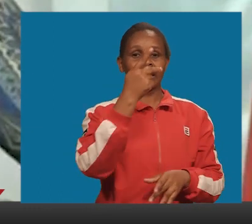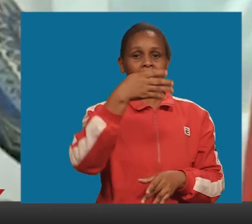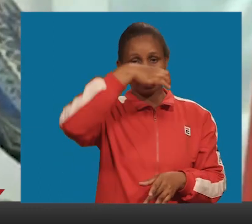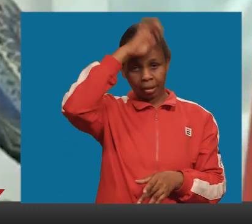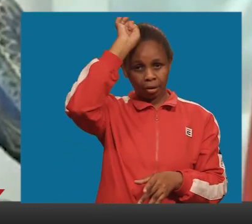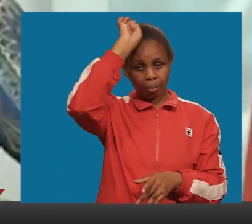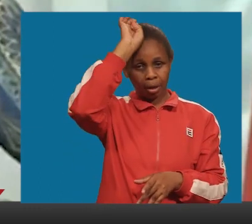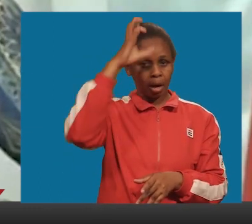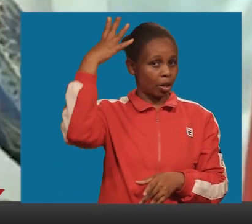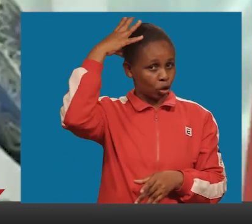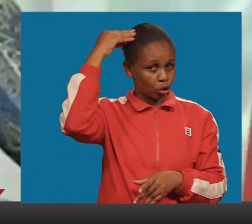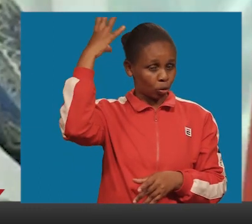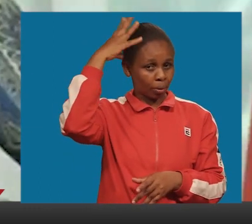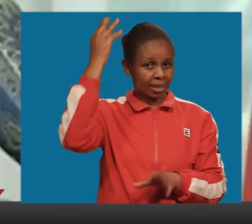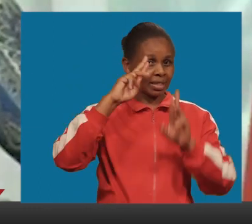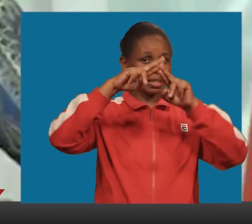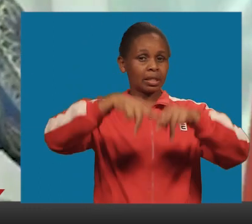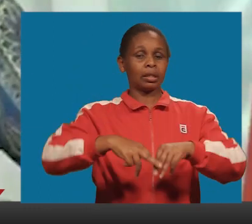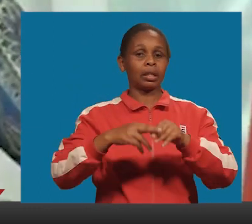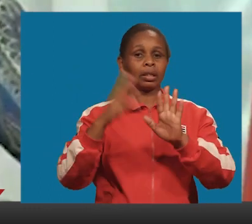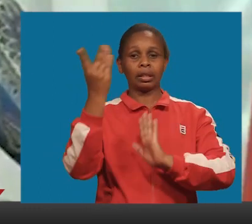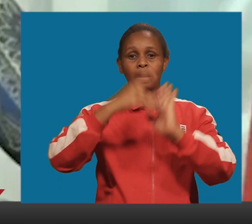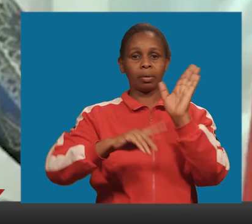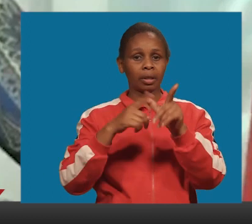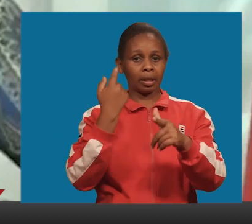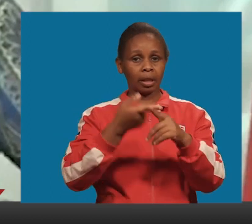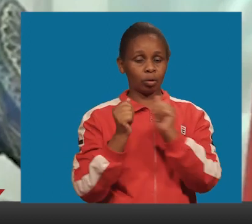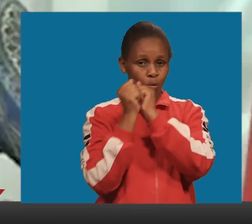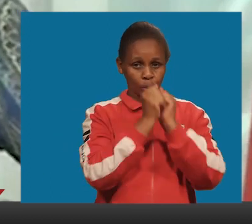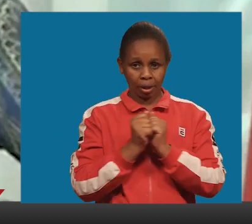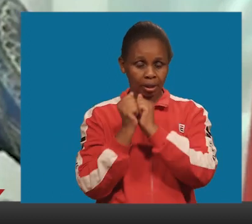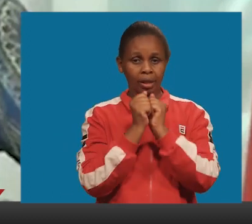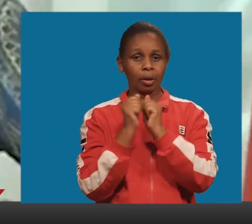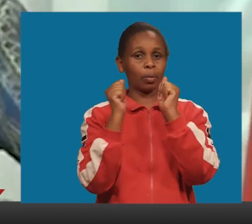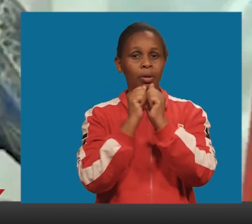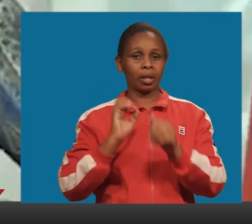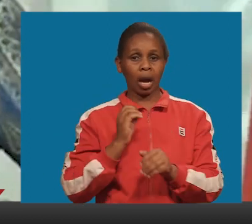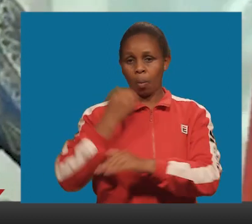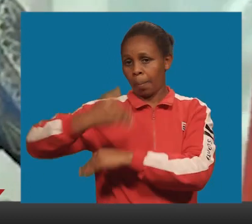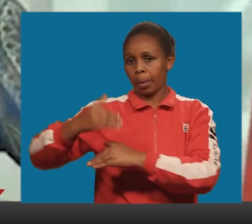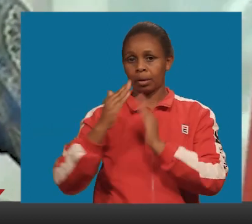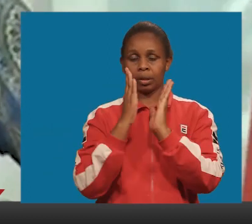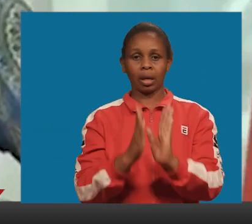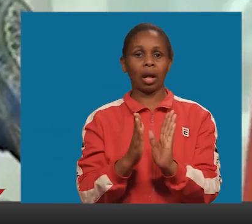Ethiopia, and Somalia sitting down together with our